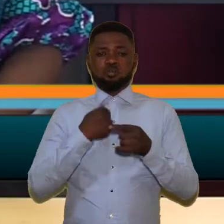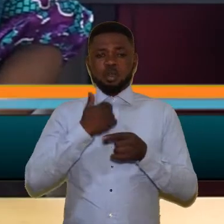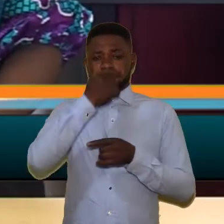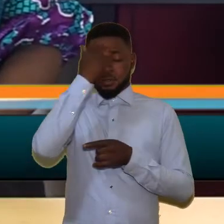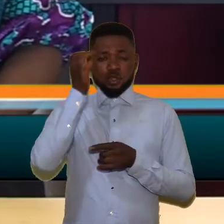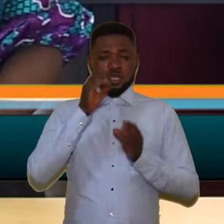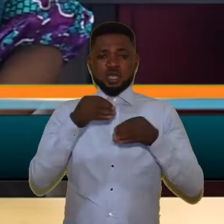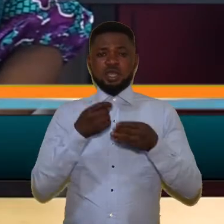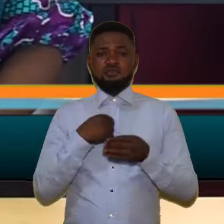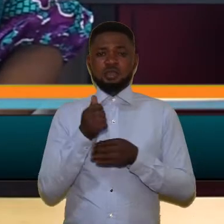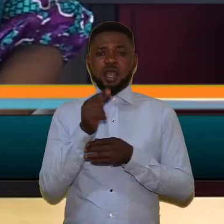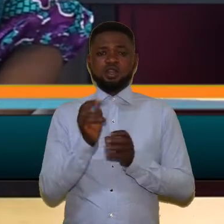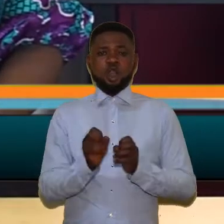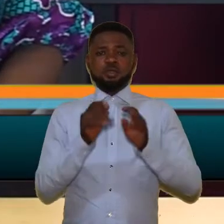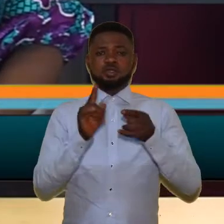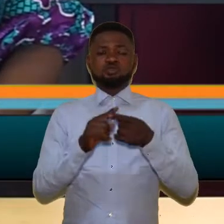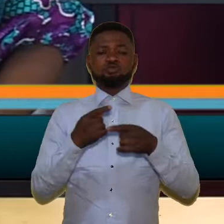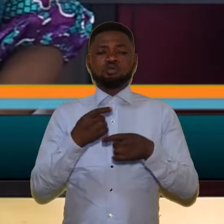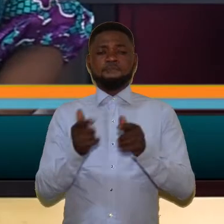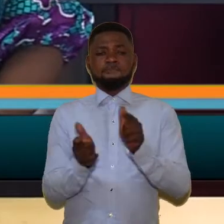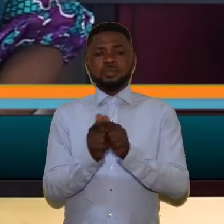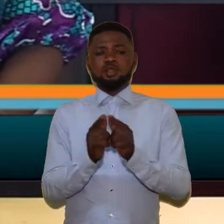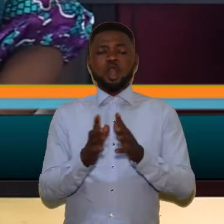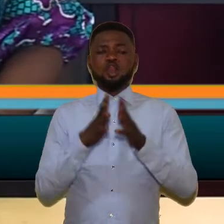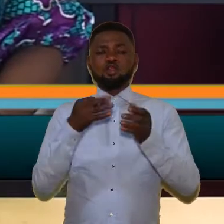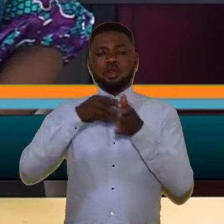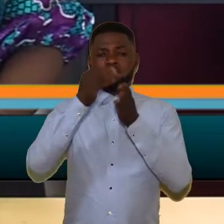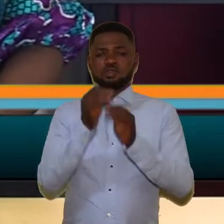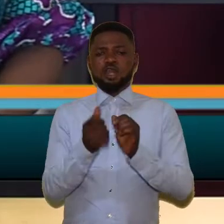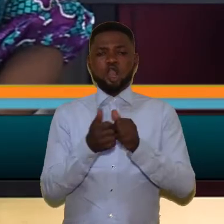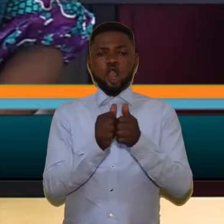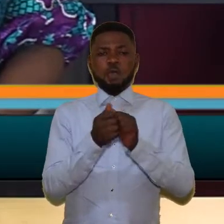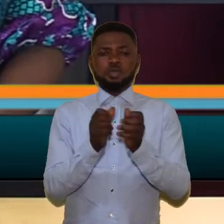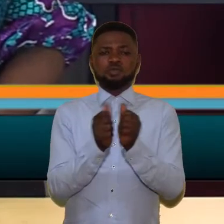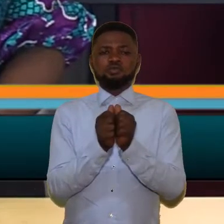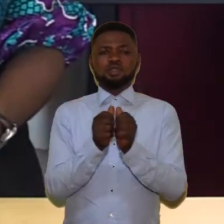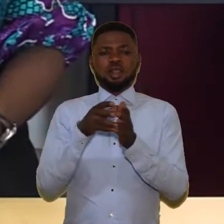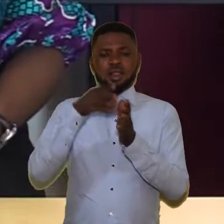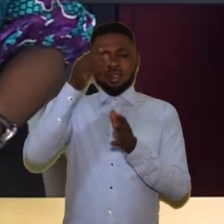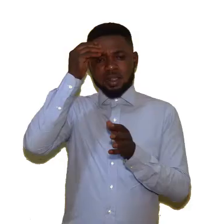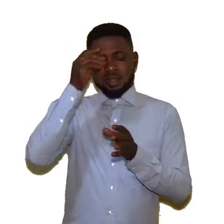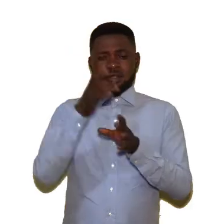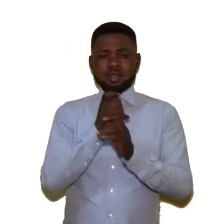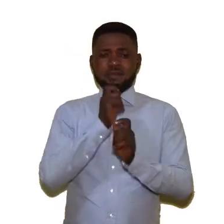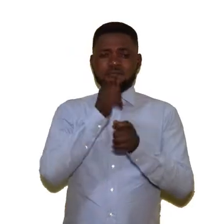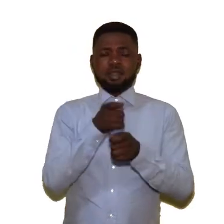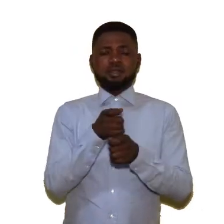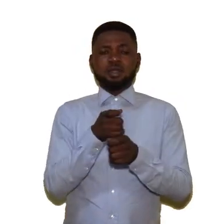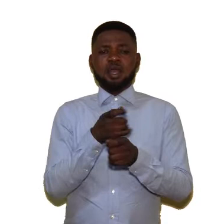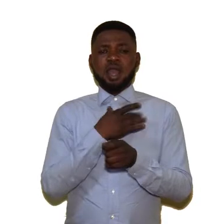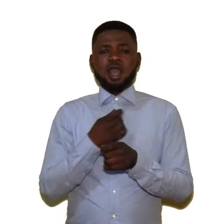because it gave me an opportunity to meet a lot of students, compete with them, get better, learn, relearn. Yeah.